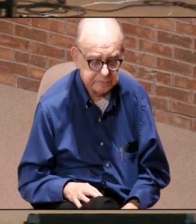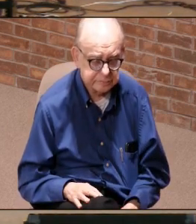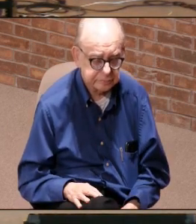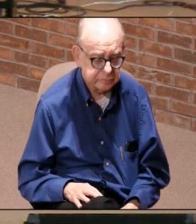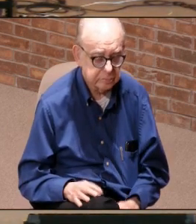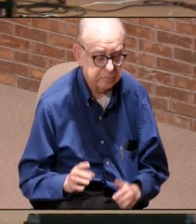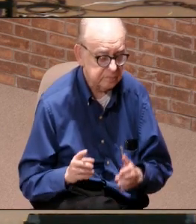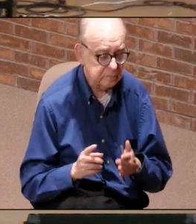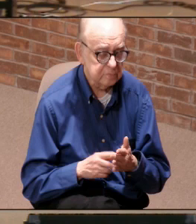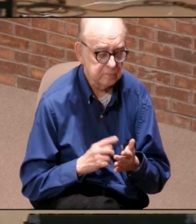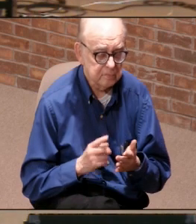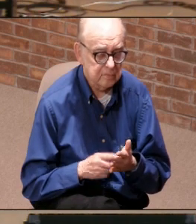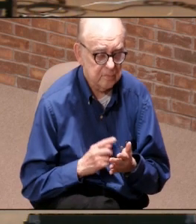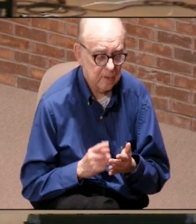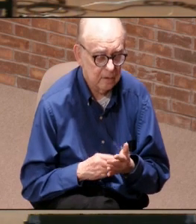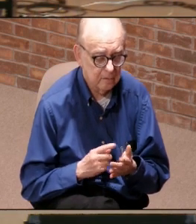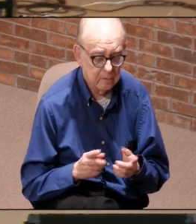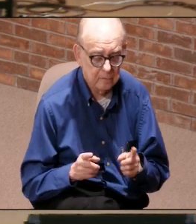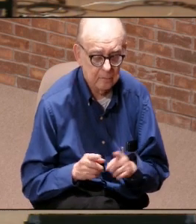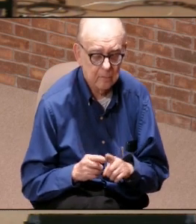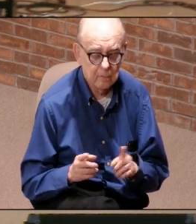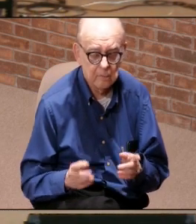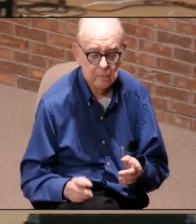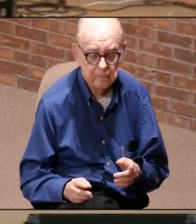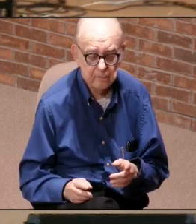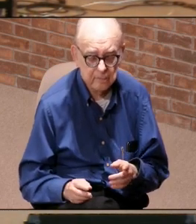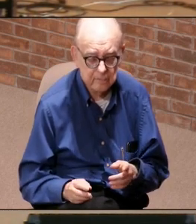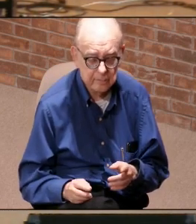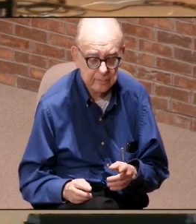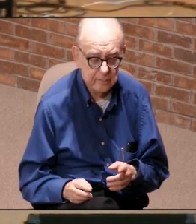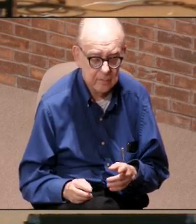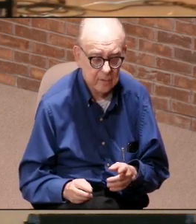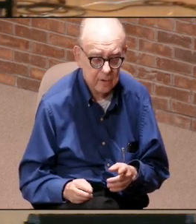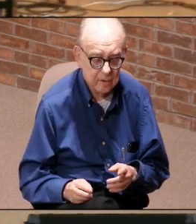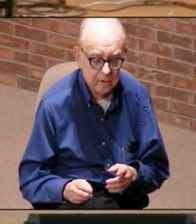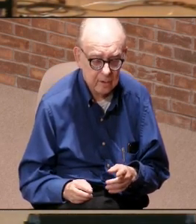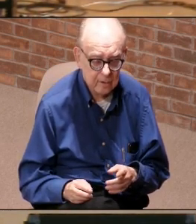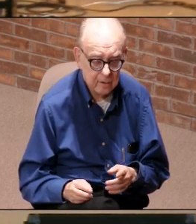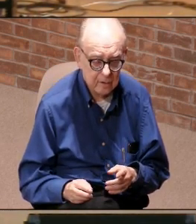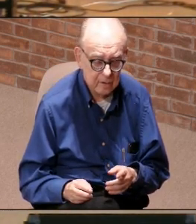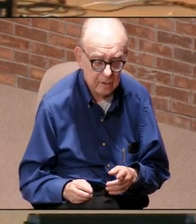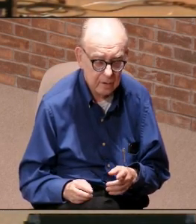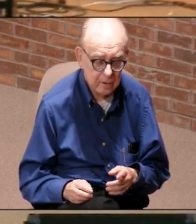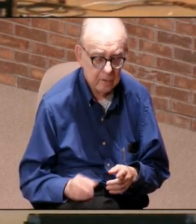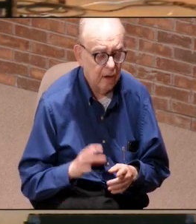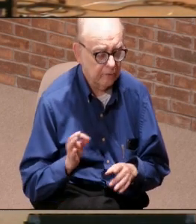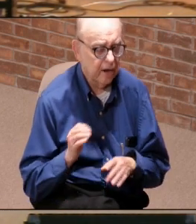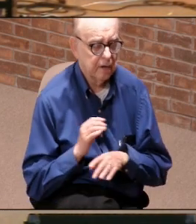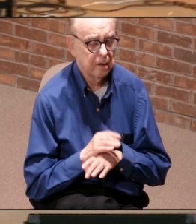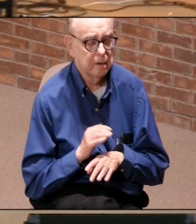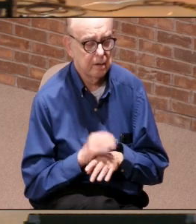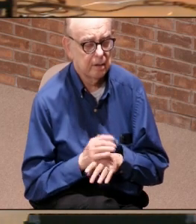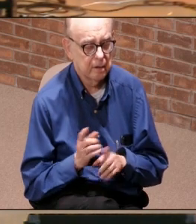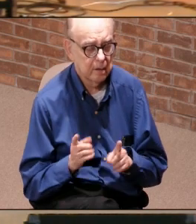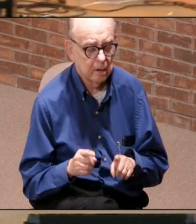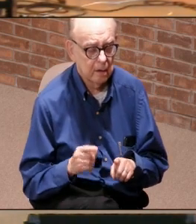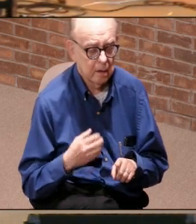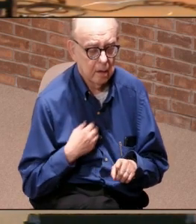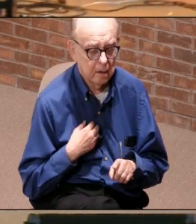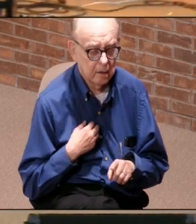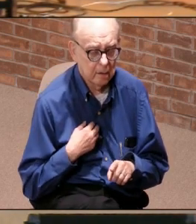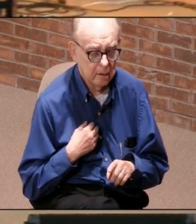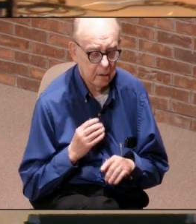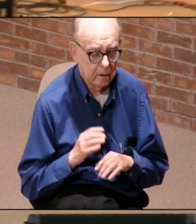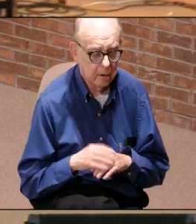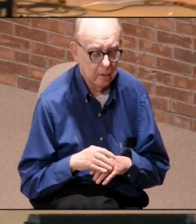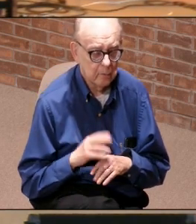every once in a while, it's like, what was it? Friday night, when we had over 100